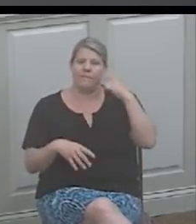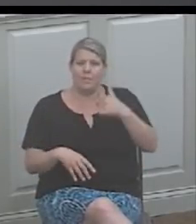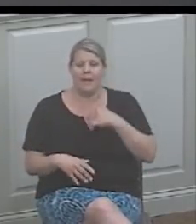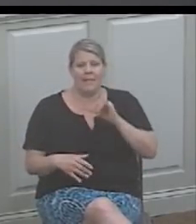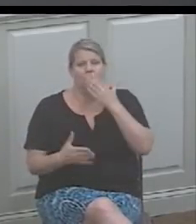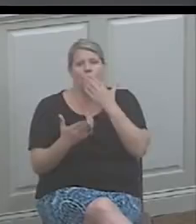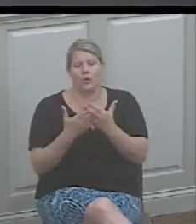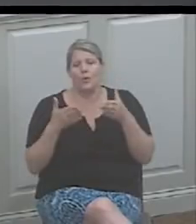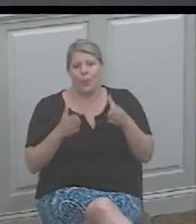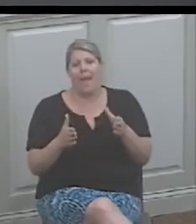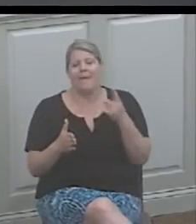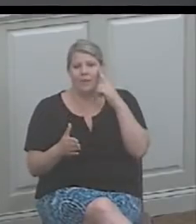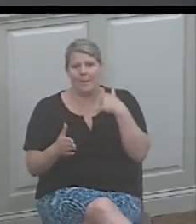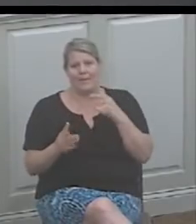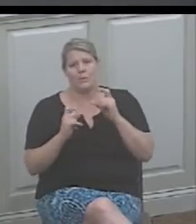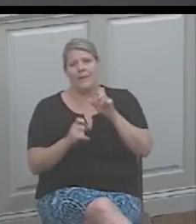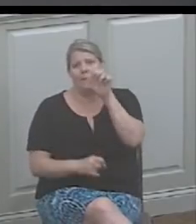good way to give back to that community.